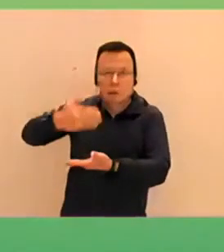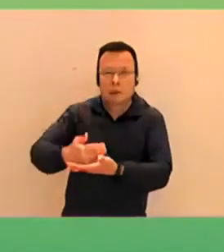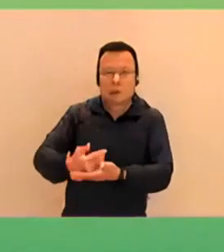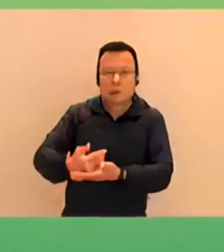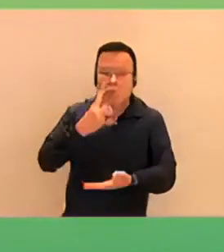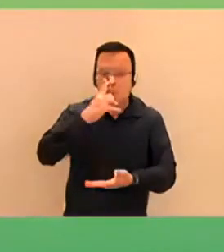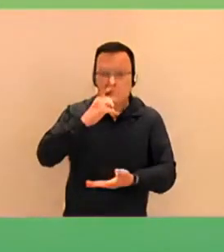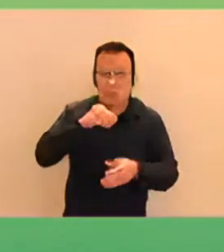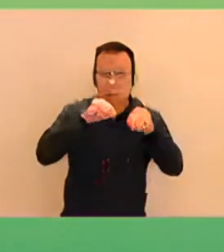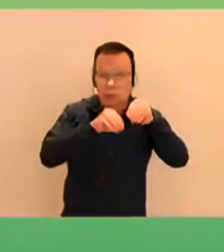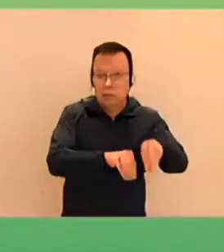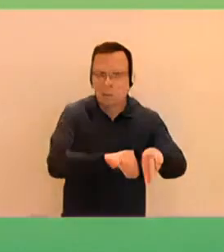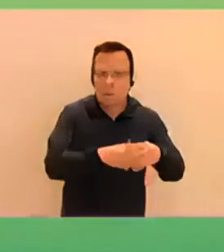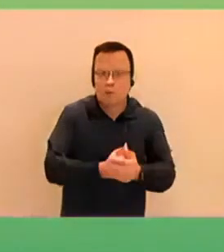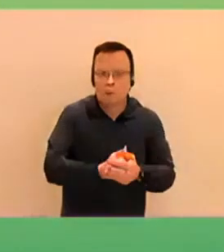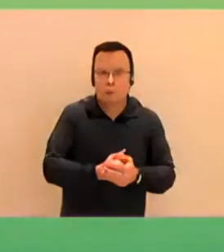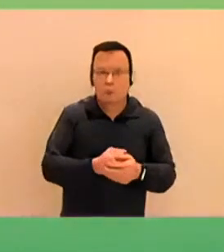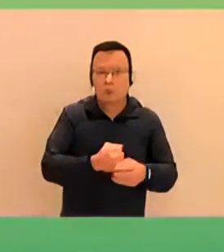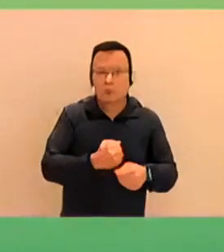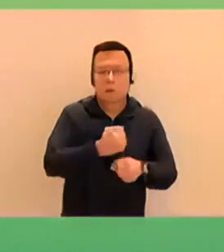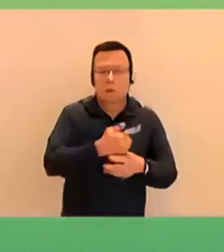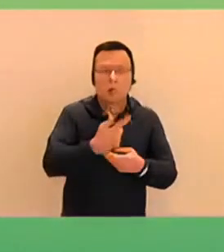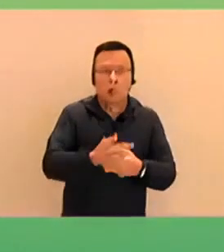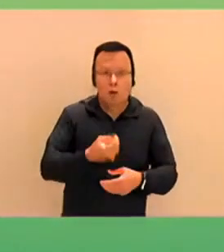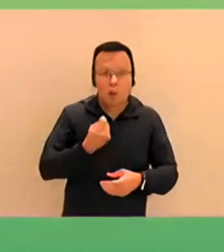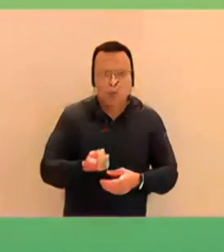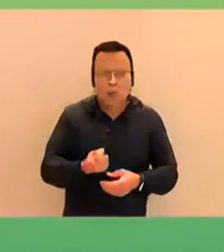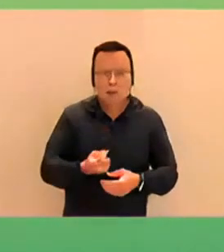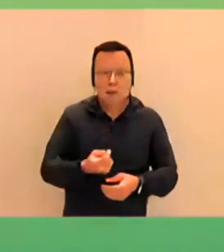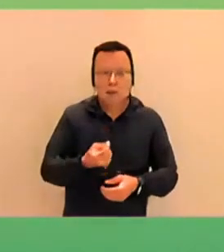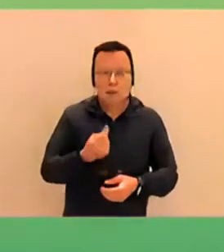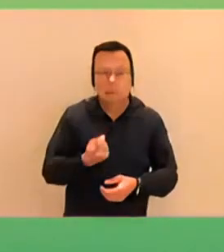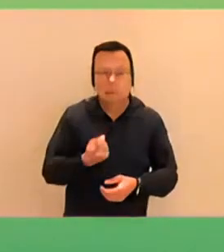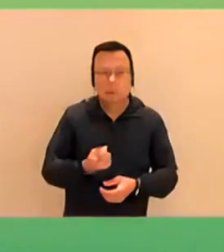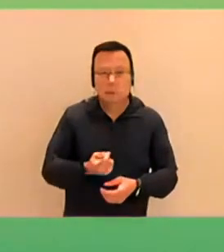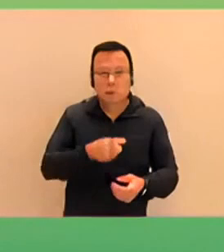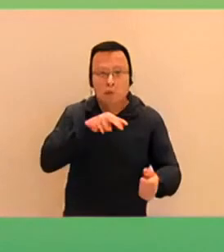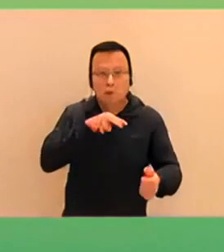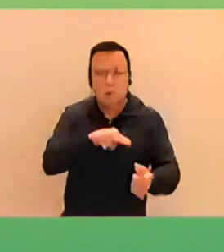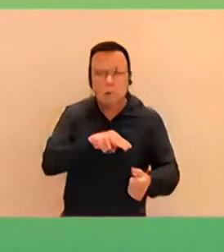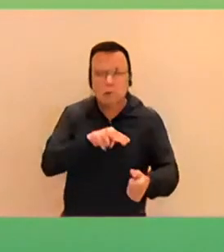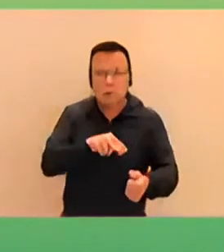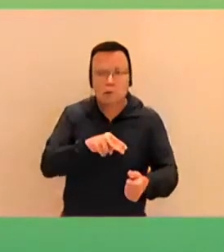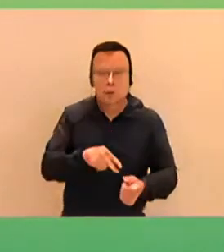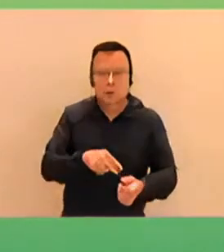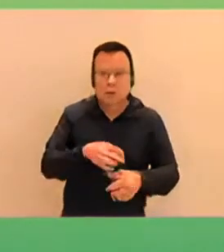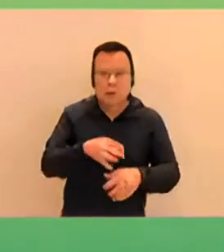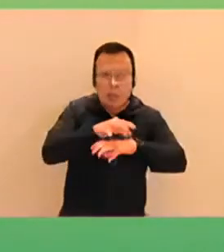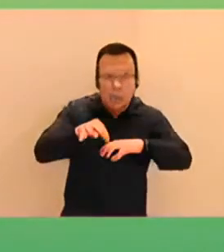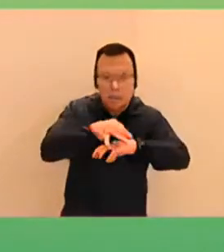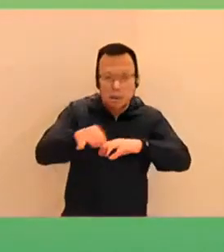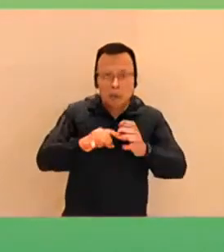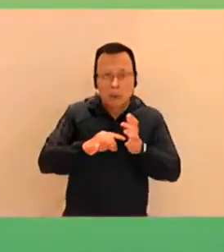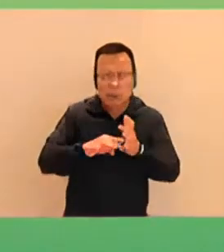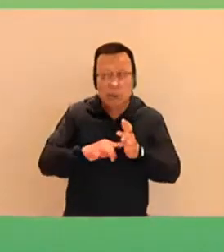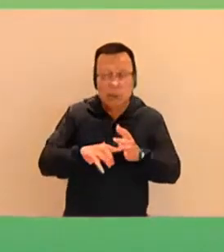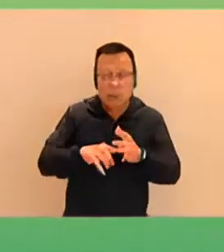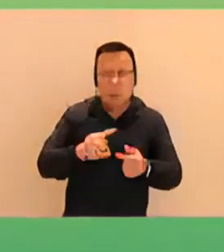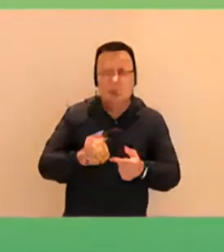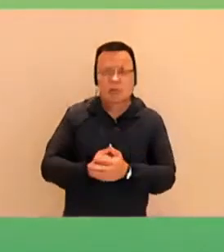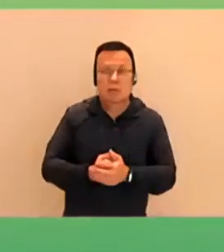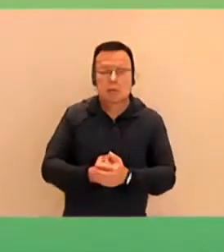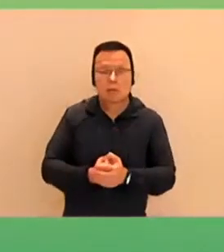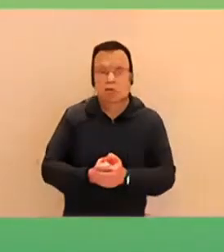and easy to be operated. And then to have some kind of optimization of the control. That means they can maintain the